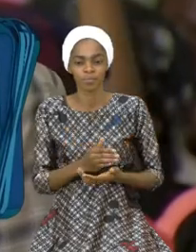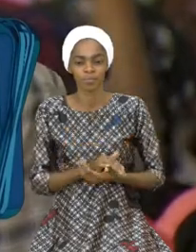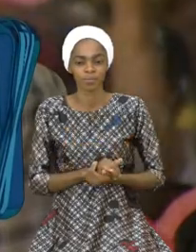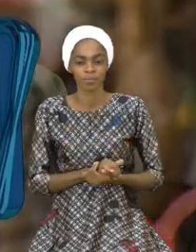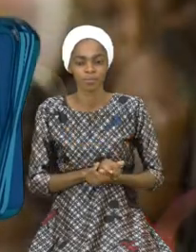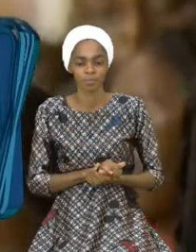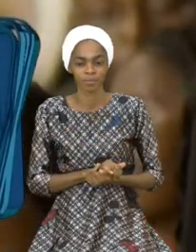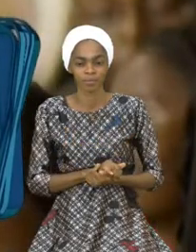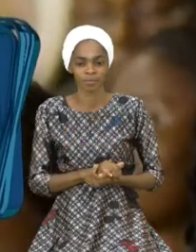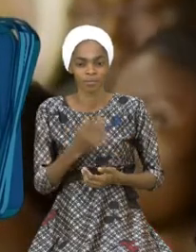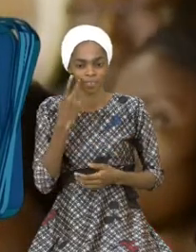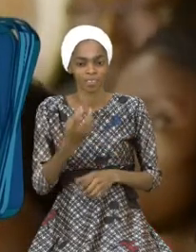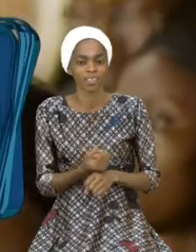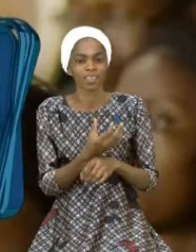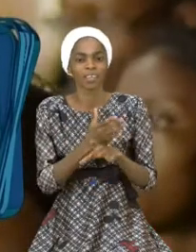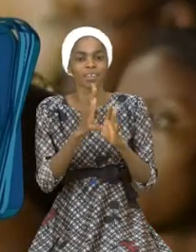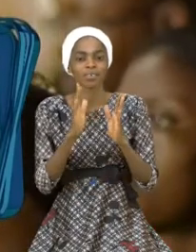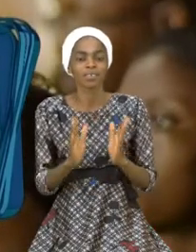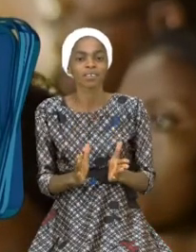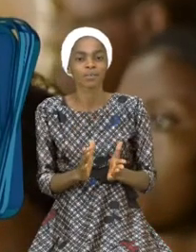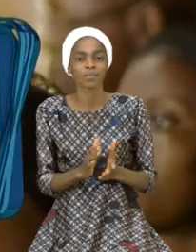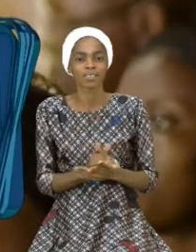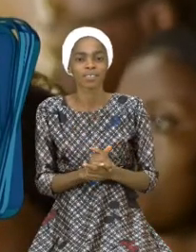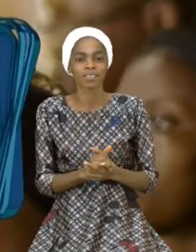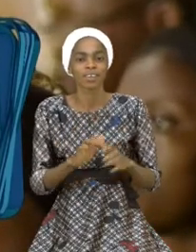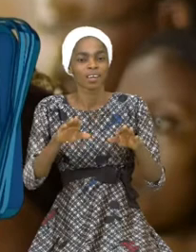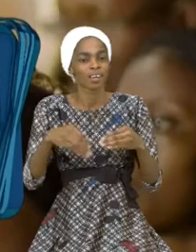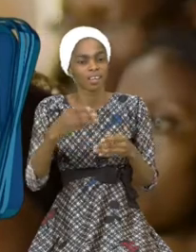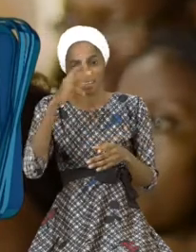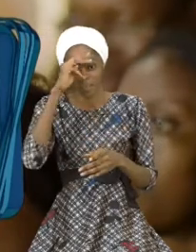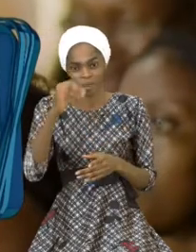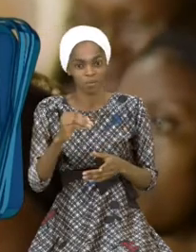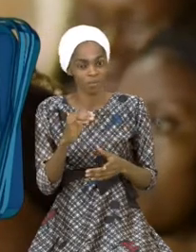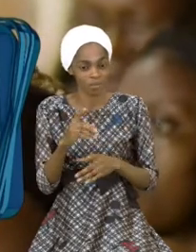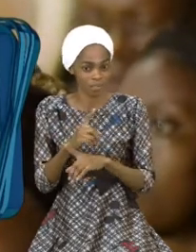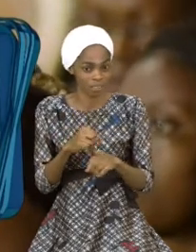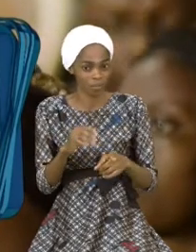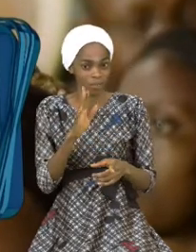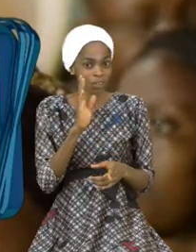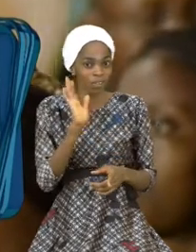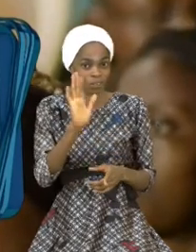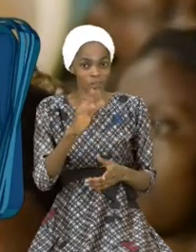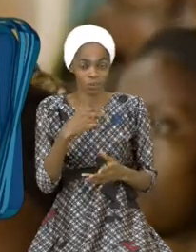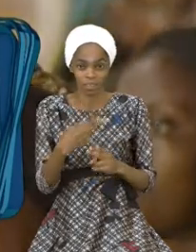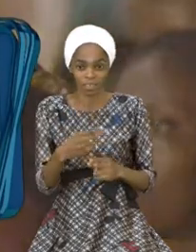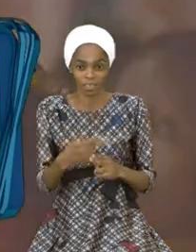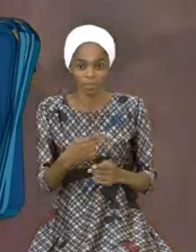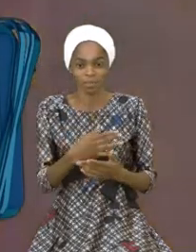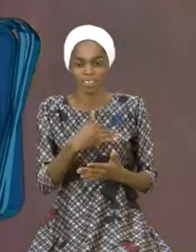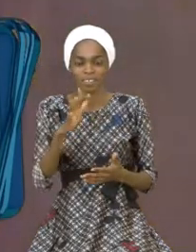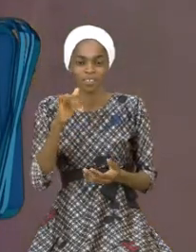See our counselors, give them your name and your phone number